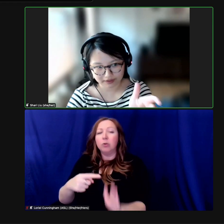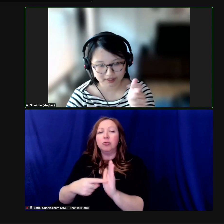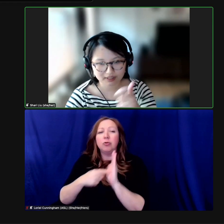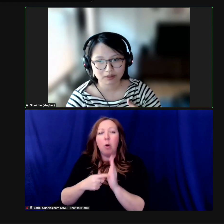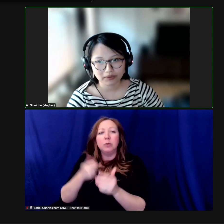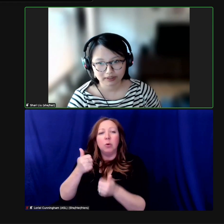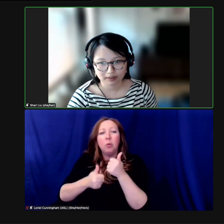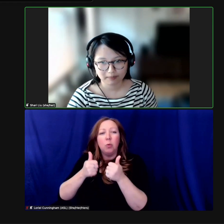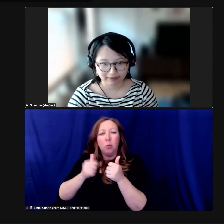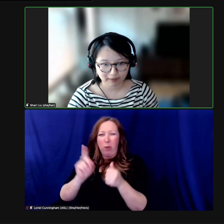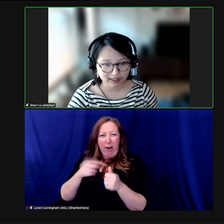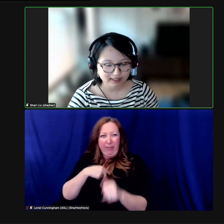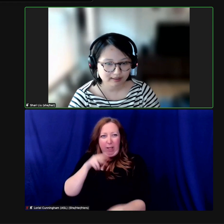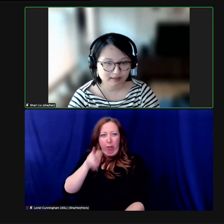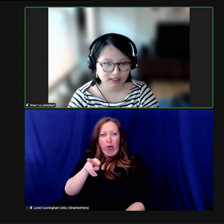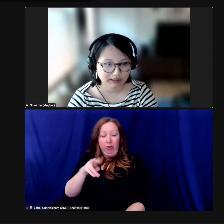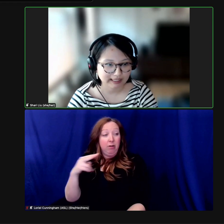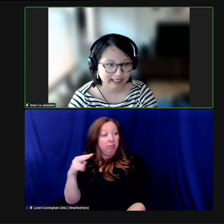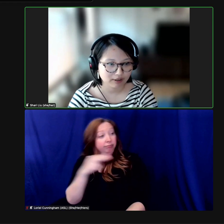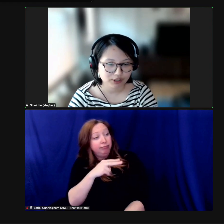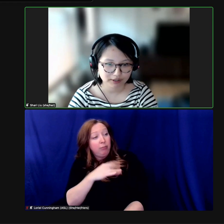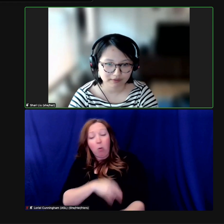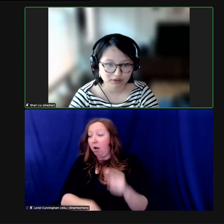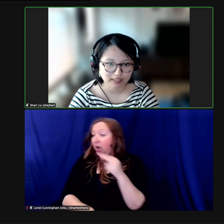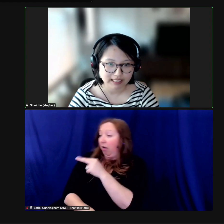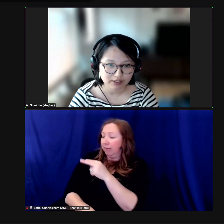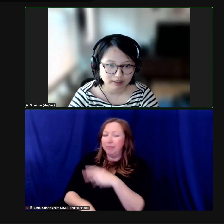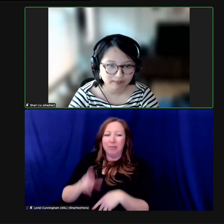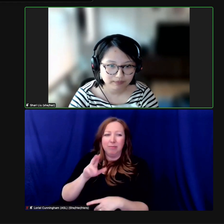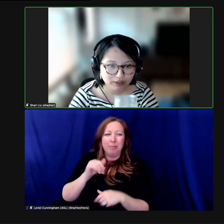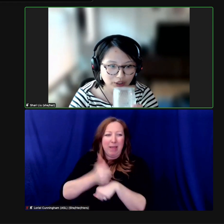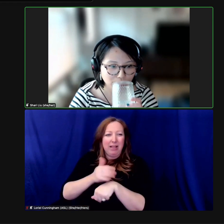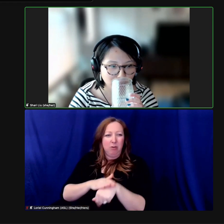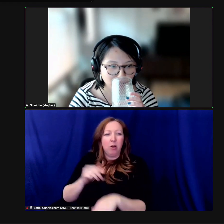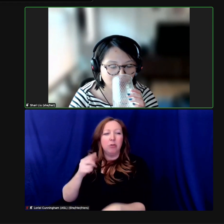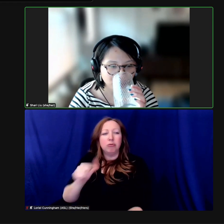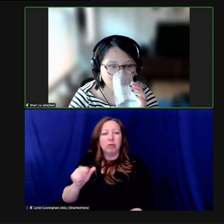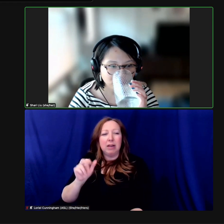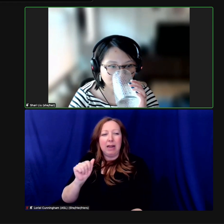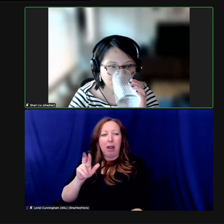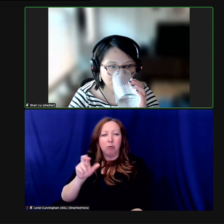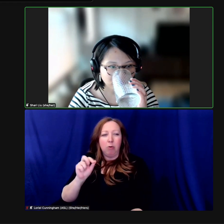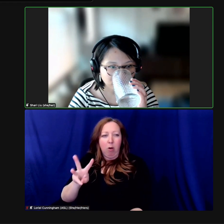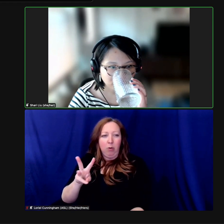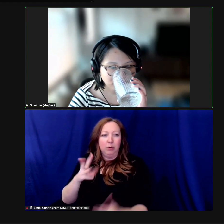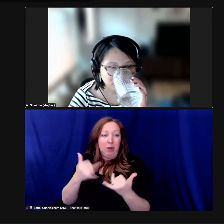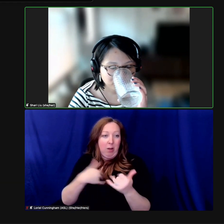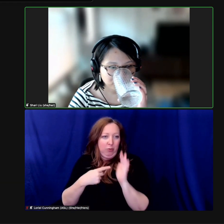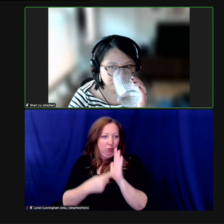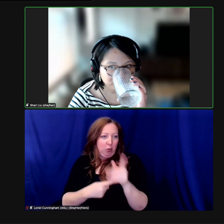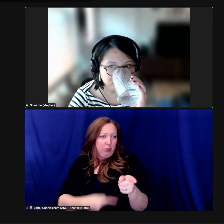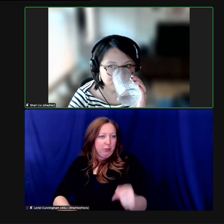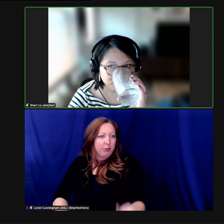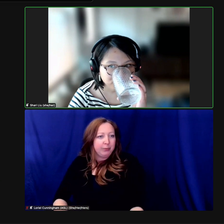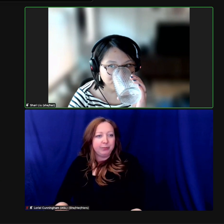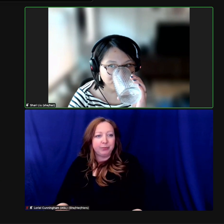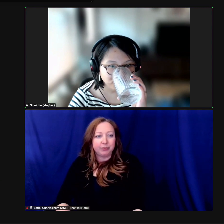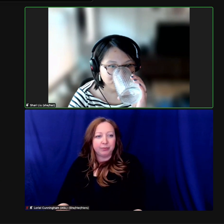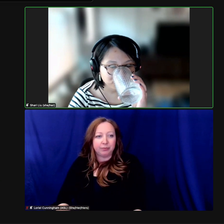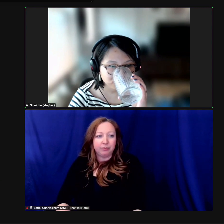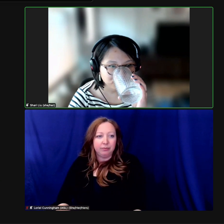a confidence score within the bounding box. So now I'll show you the visualization.